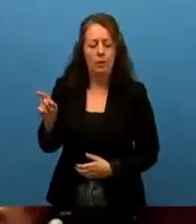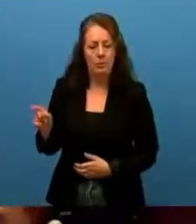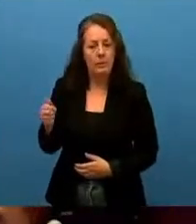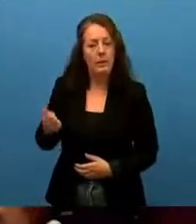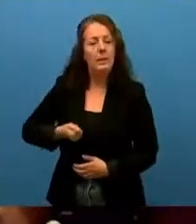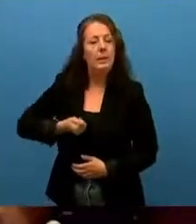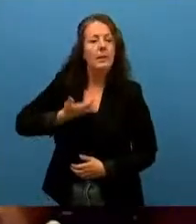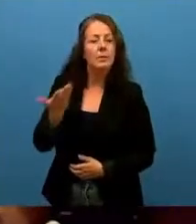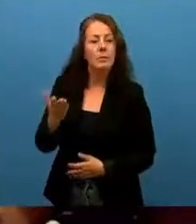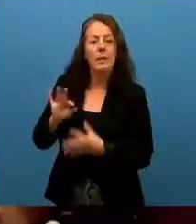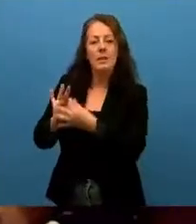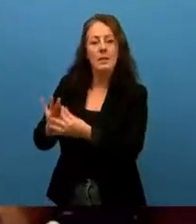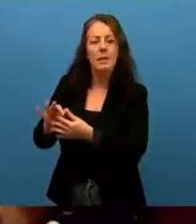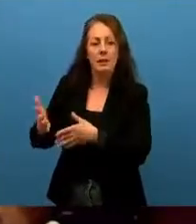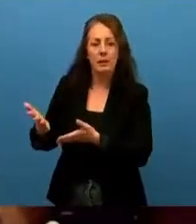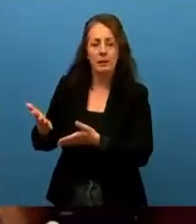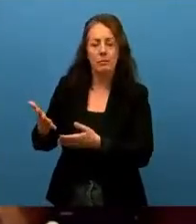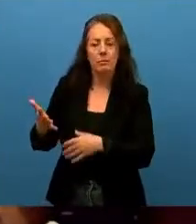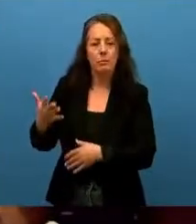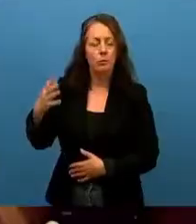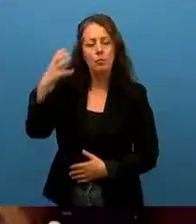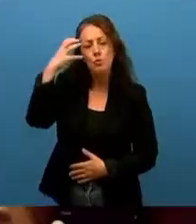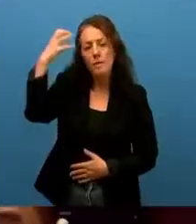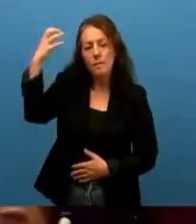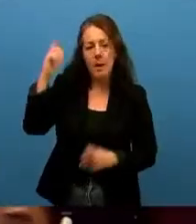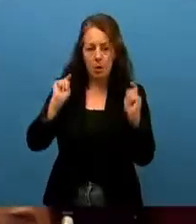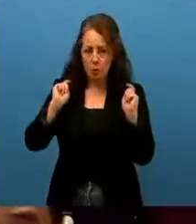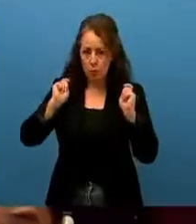and Kingdom of Denmark.